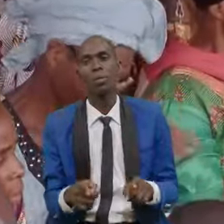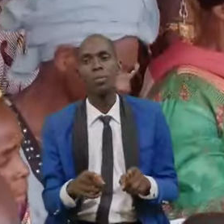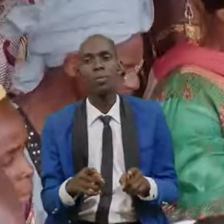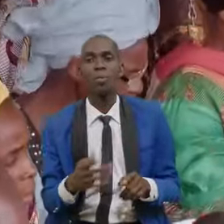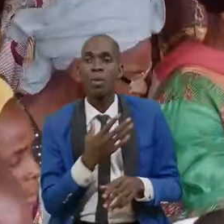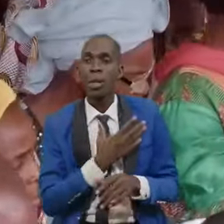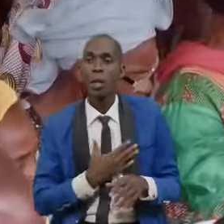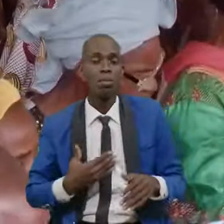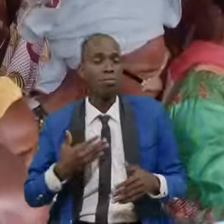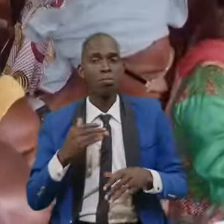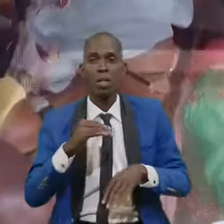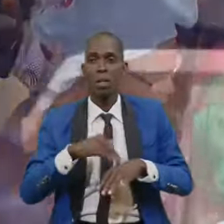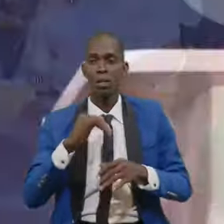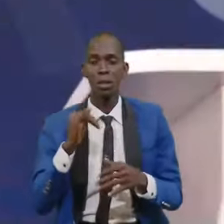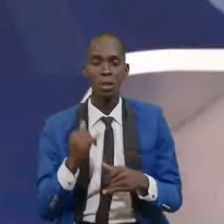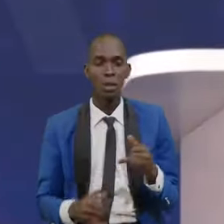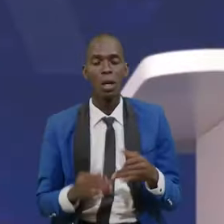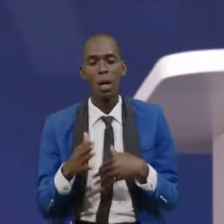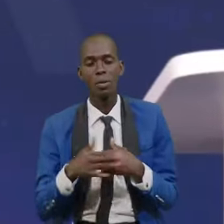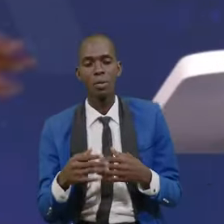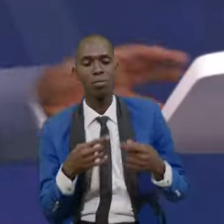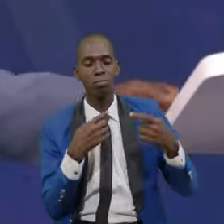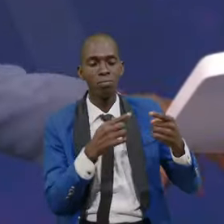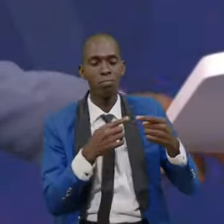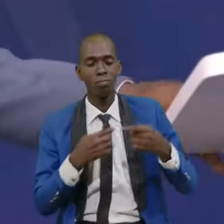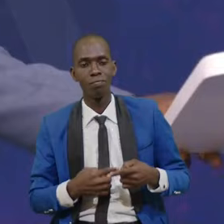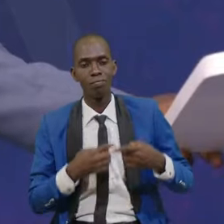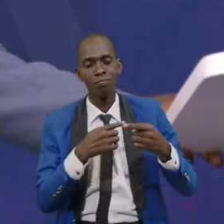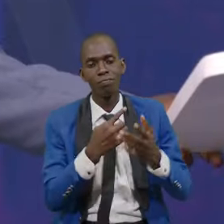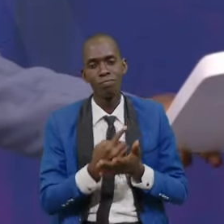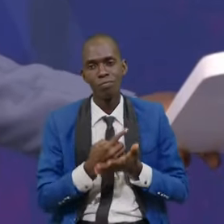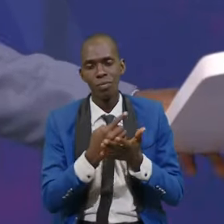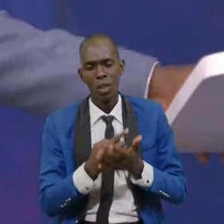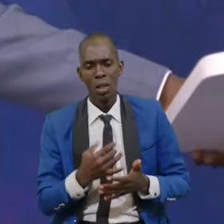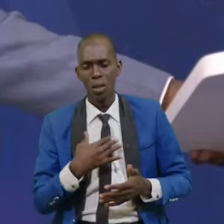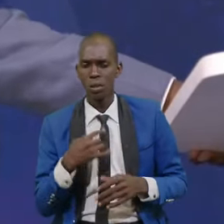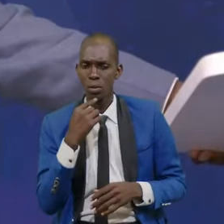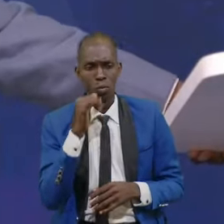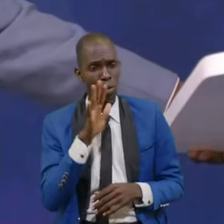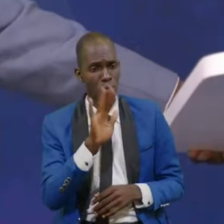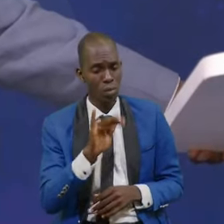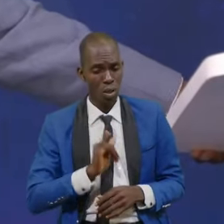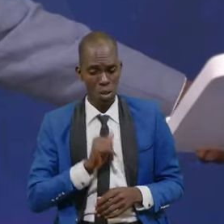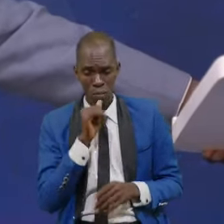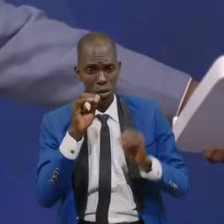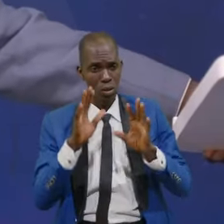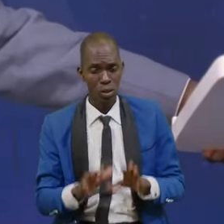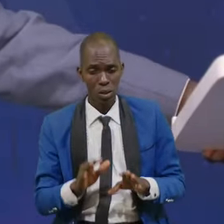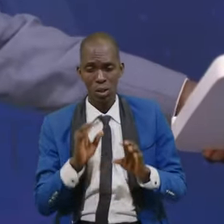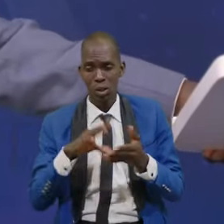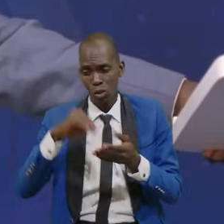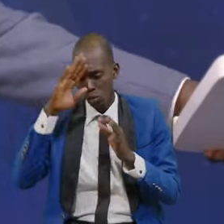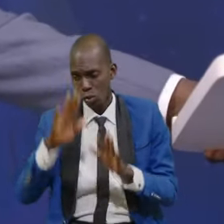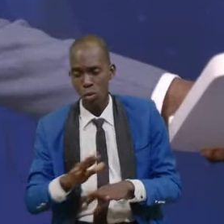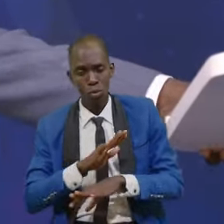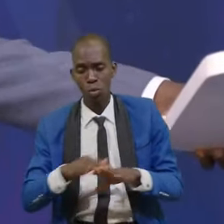eventually, after back and forth, I said, woman, listen to me, I'm a teacher, and my students don't determine my curriculum,